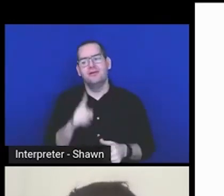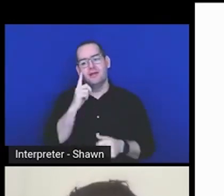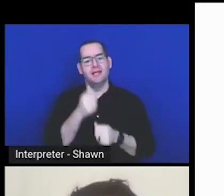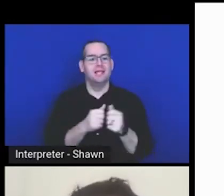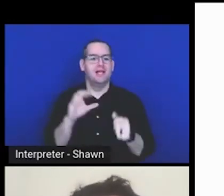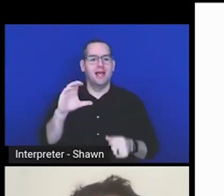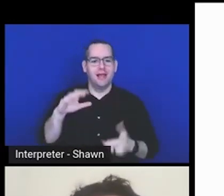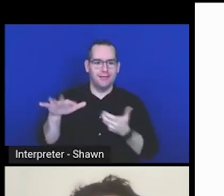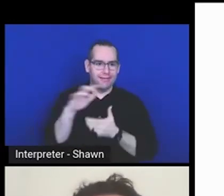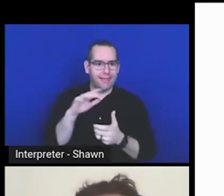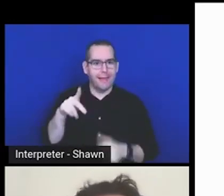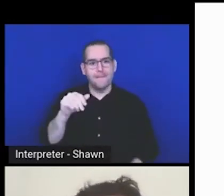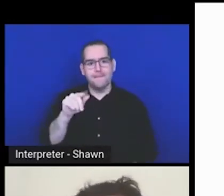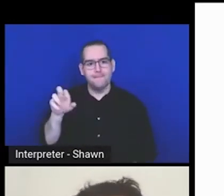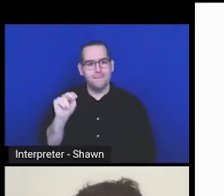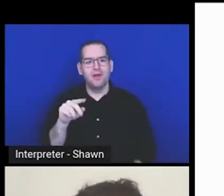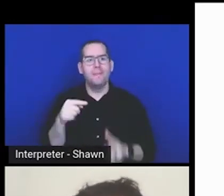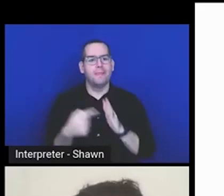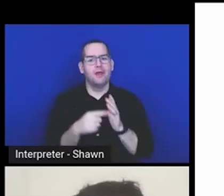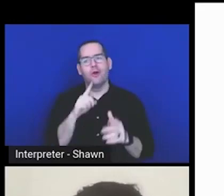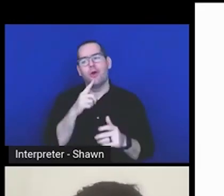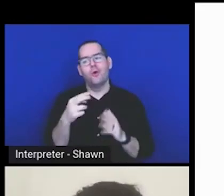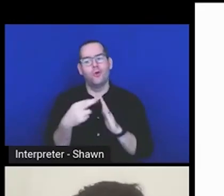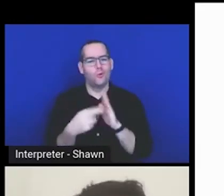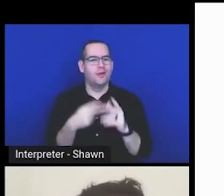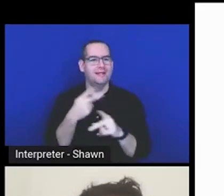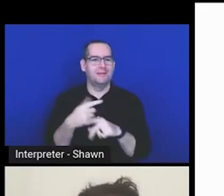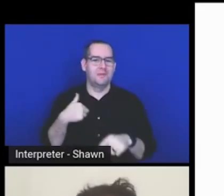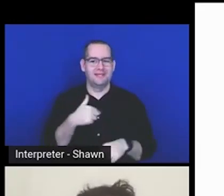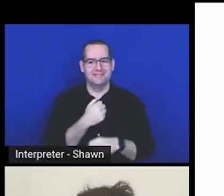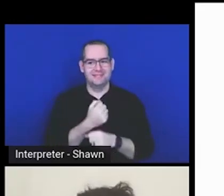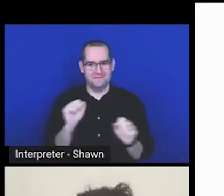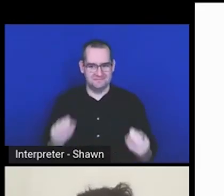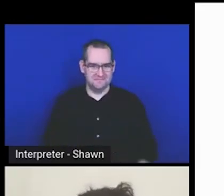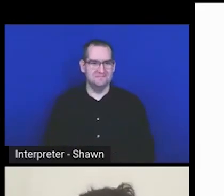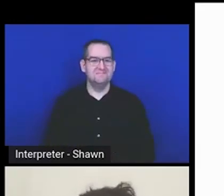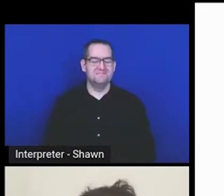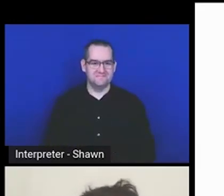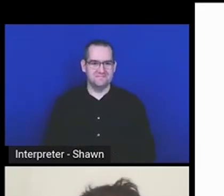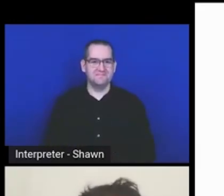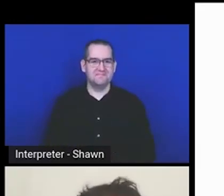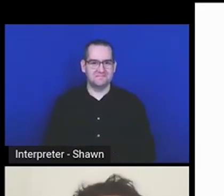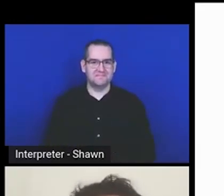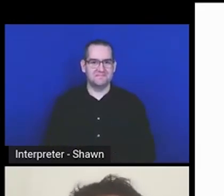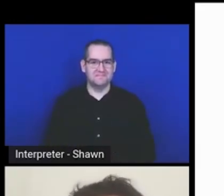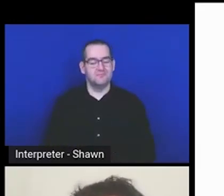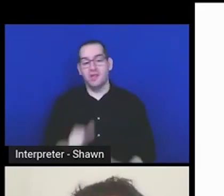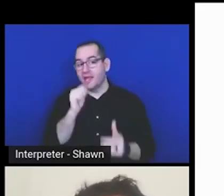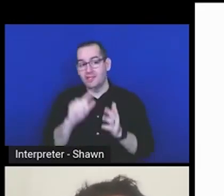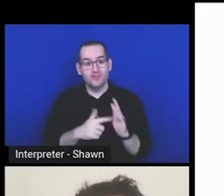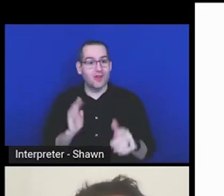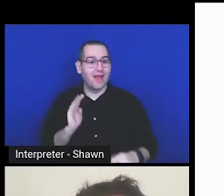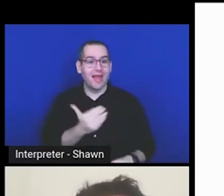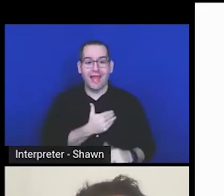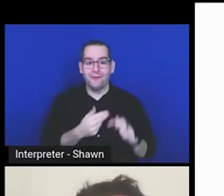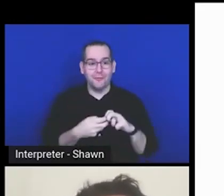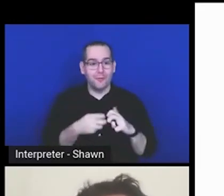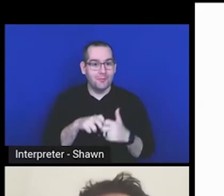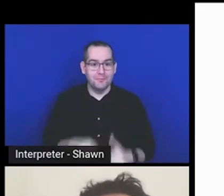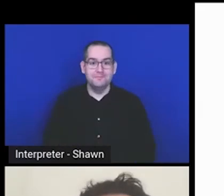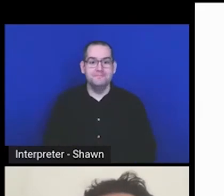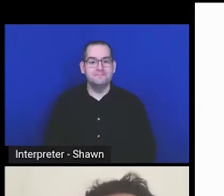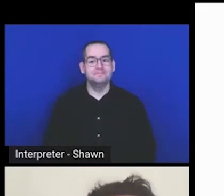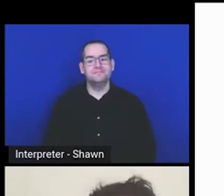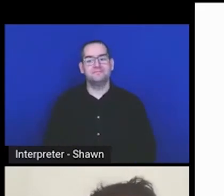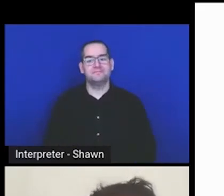pattern. These are the rules that keep us safe. Now, this is not just our problem. And